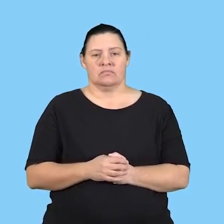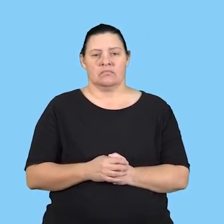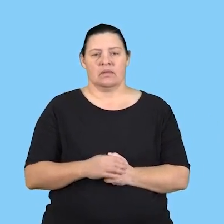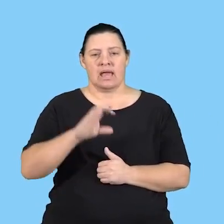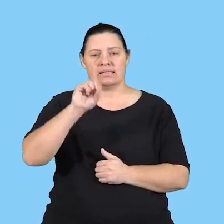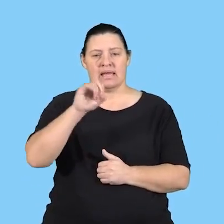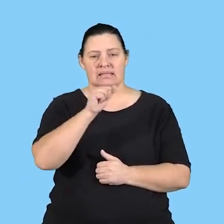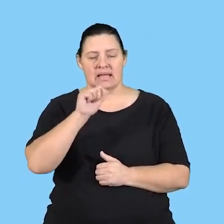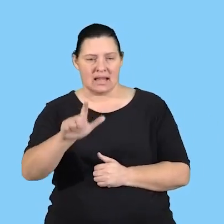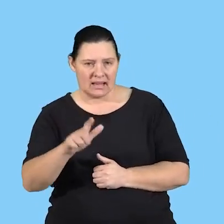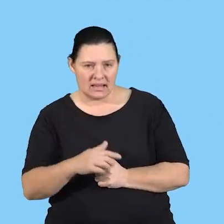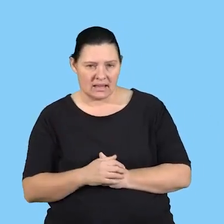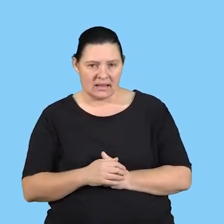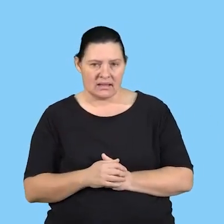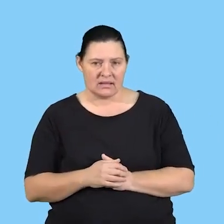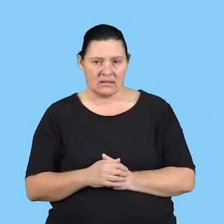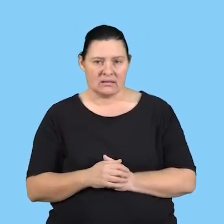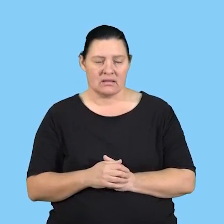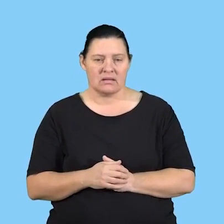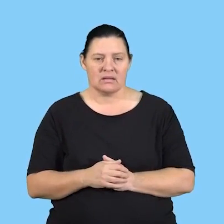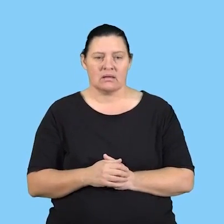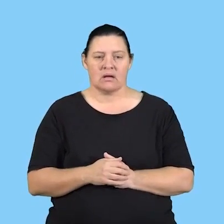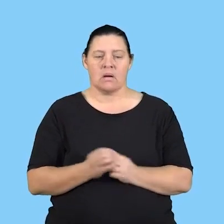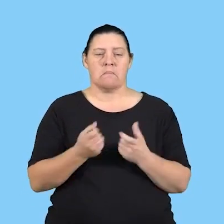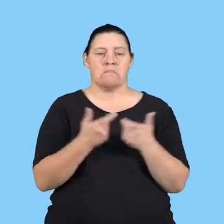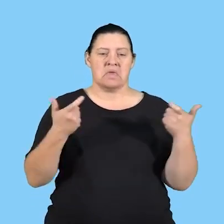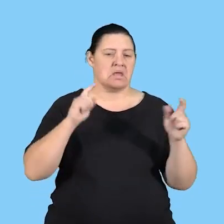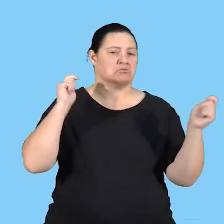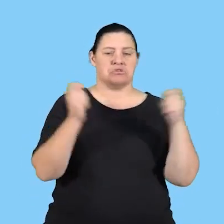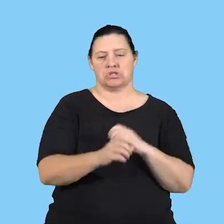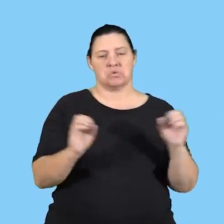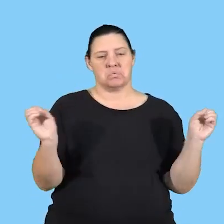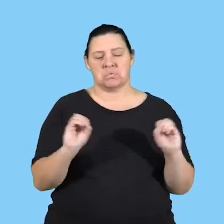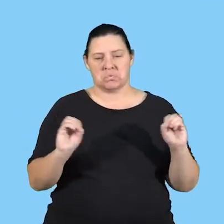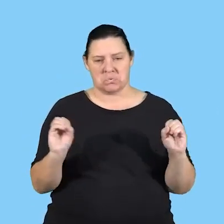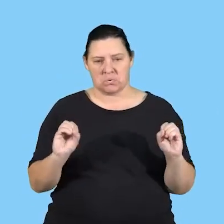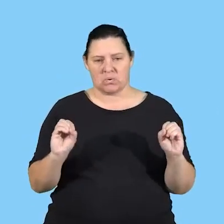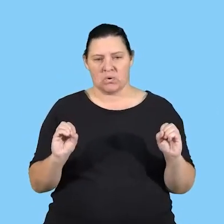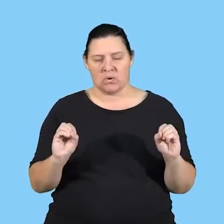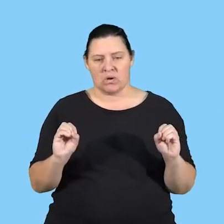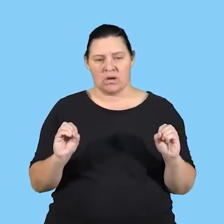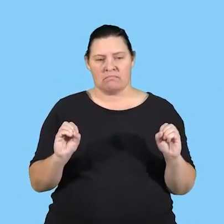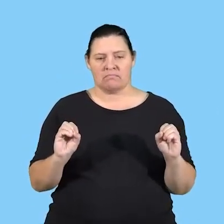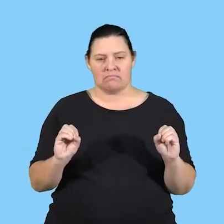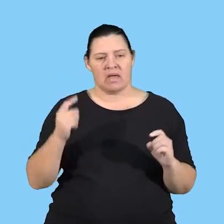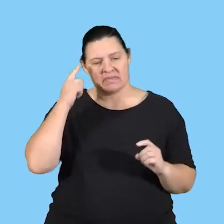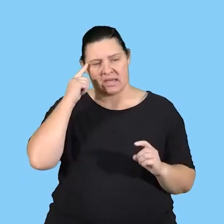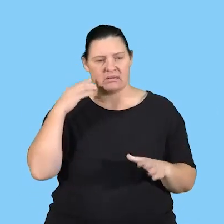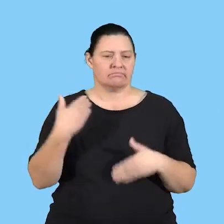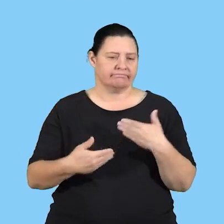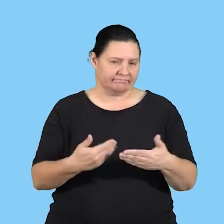With South African Sign Language, there was no major changes, so I think we